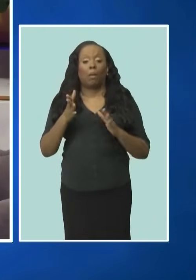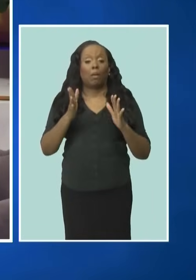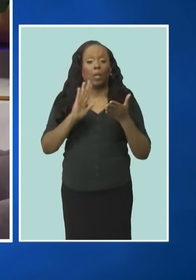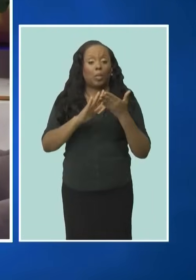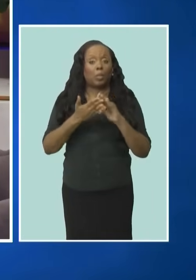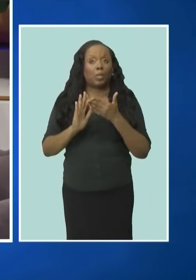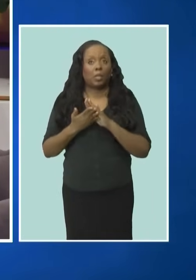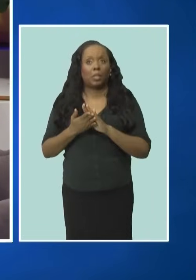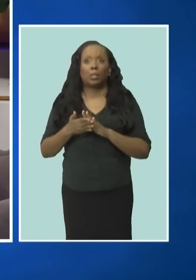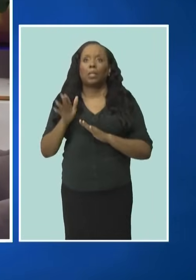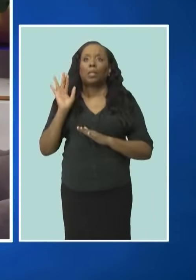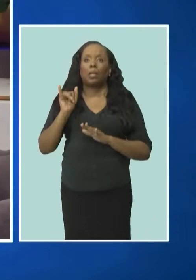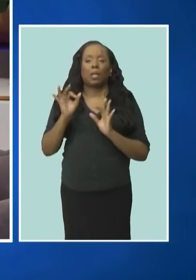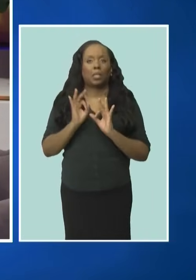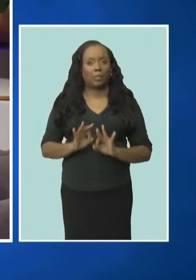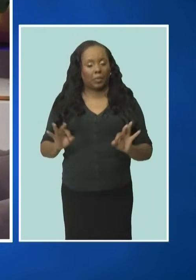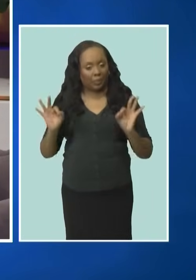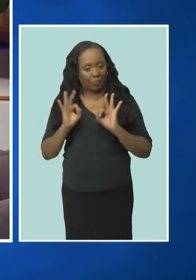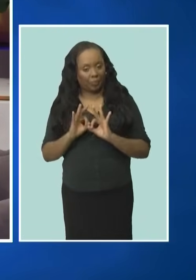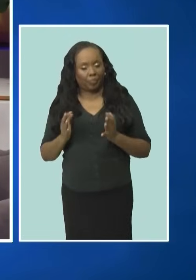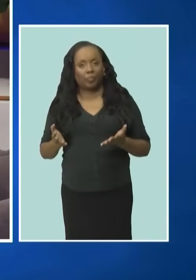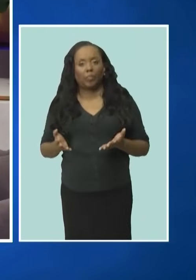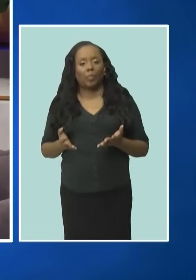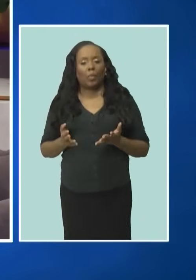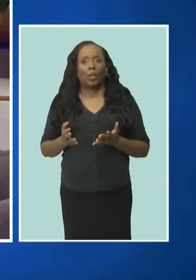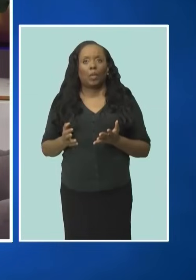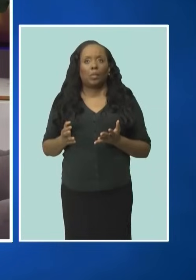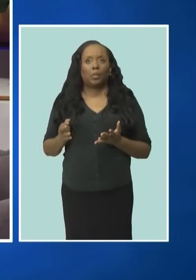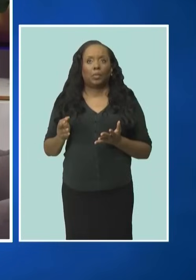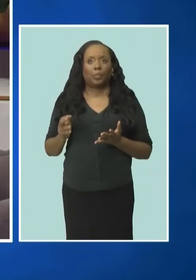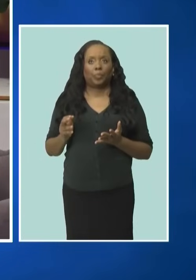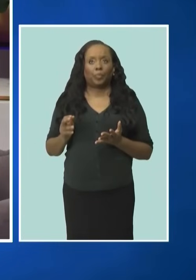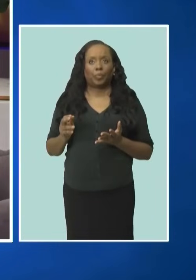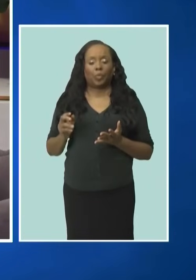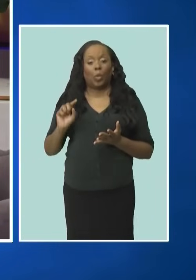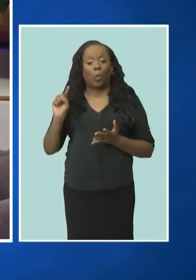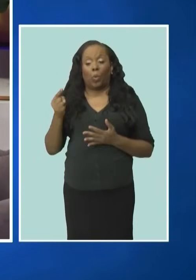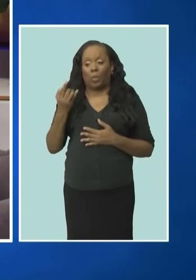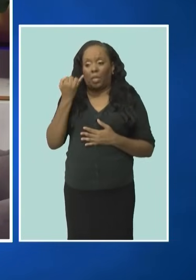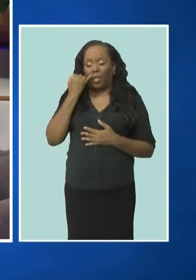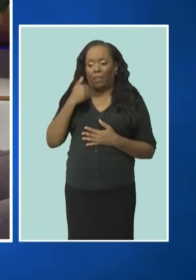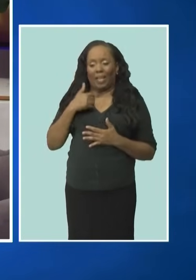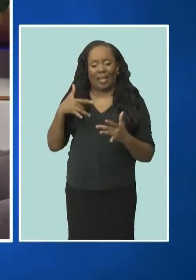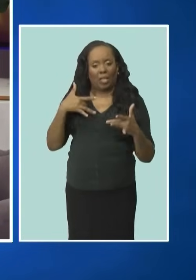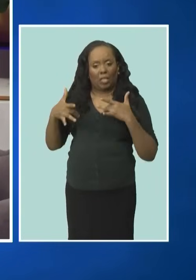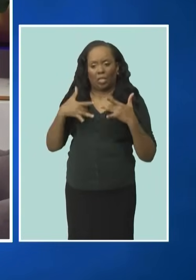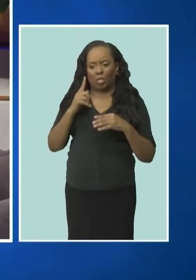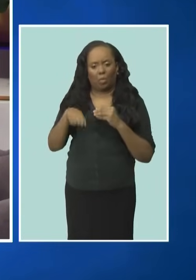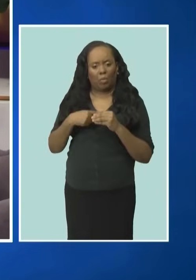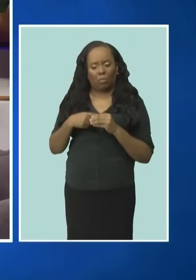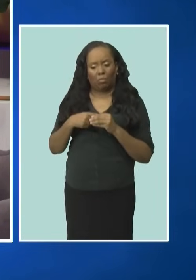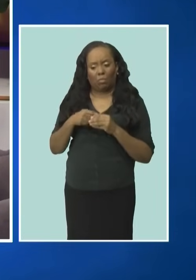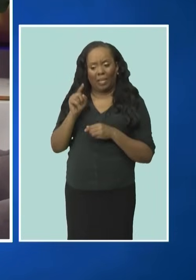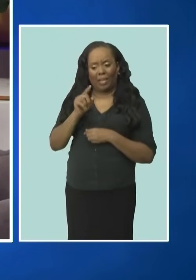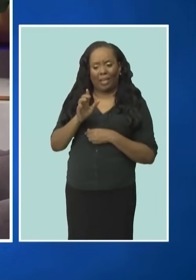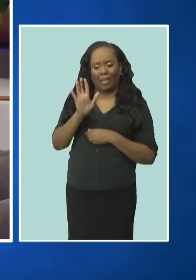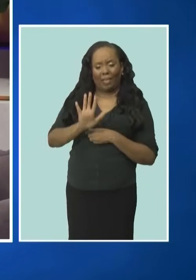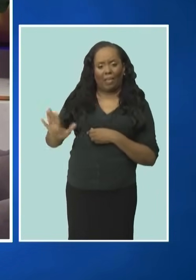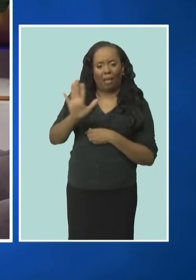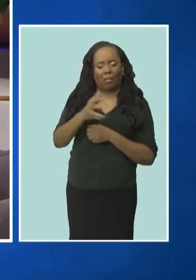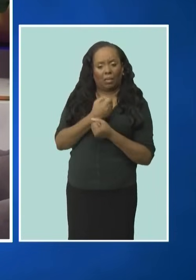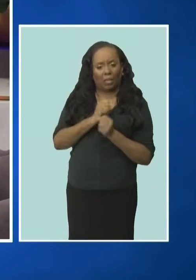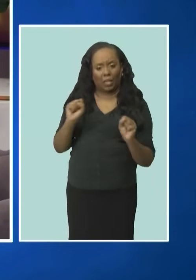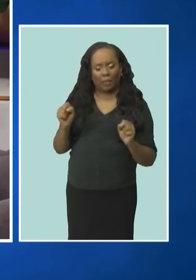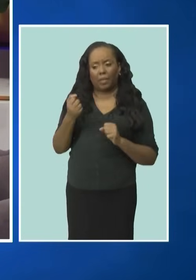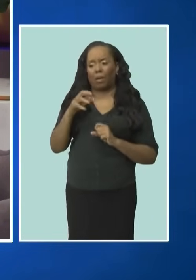that is the priority. Unless there are circumstances whereby I have concerns with respect to their safety, of their